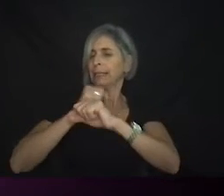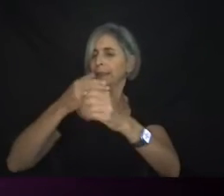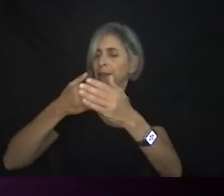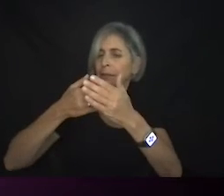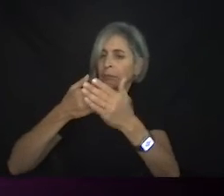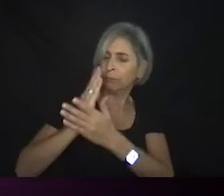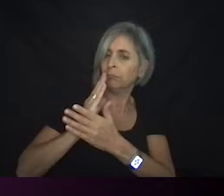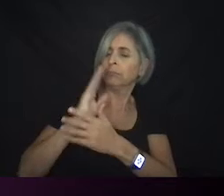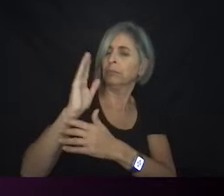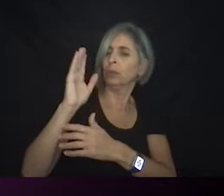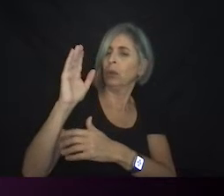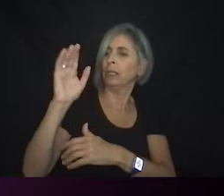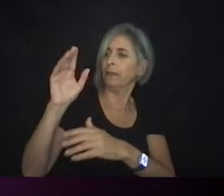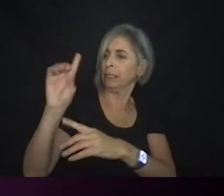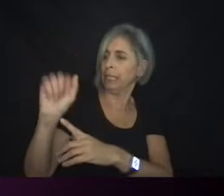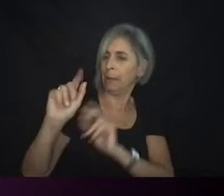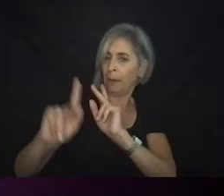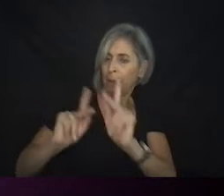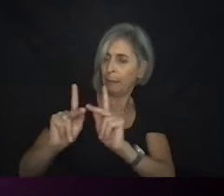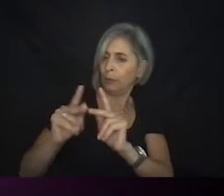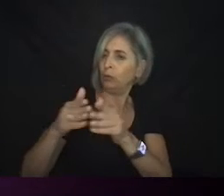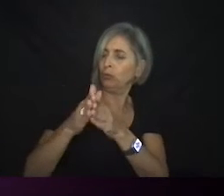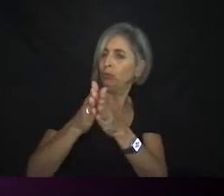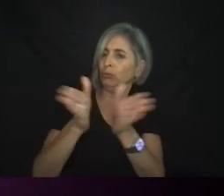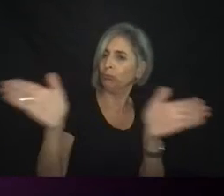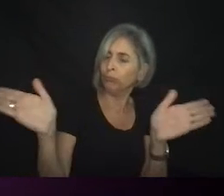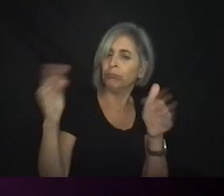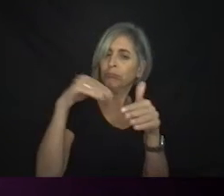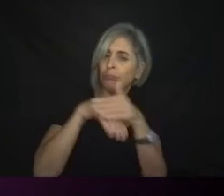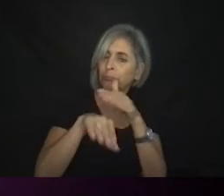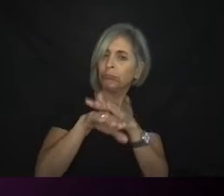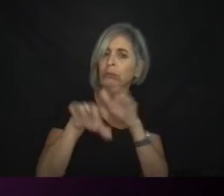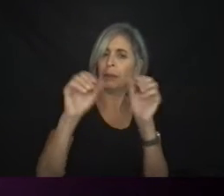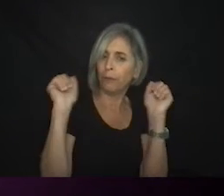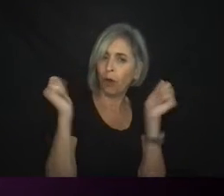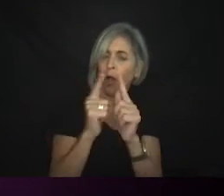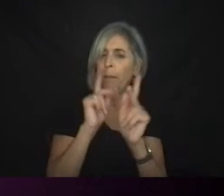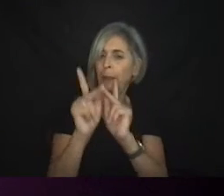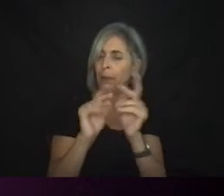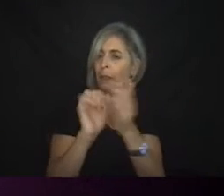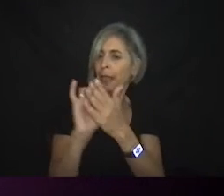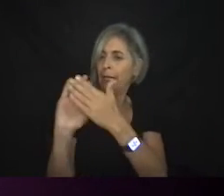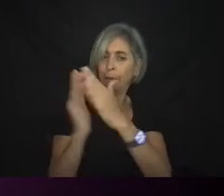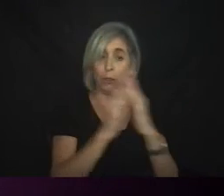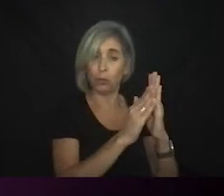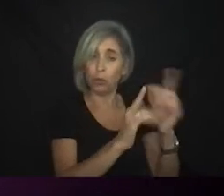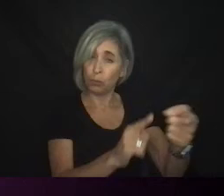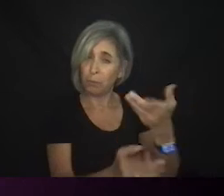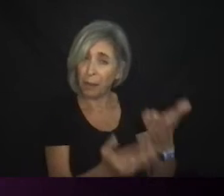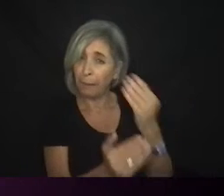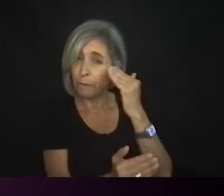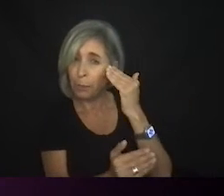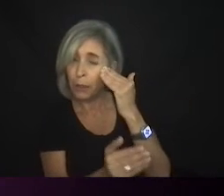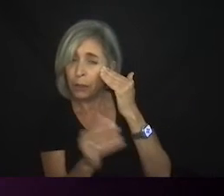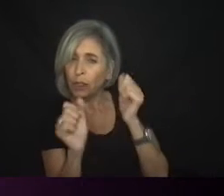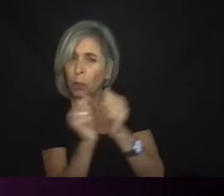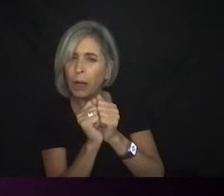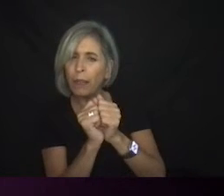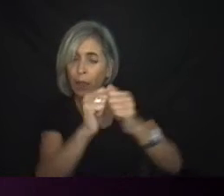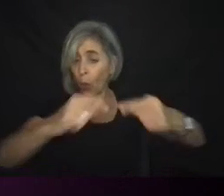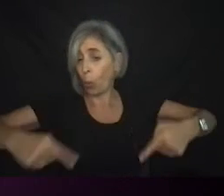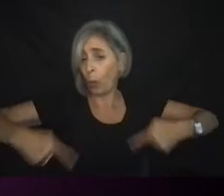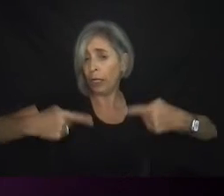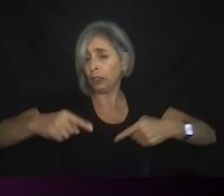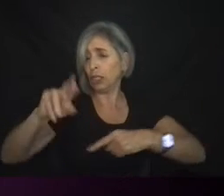guidelines around how public things should be made accessible to this community. You guys might be familiar with this in terms of like